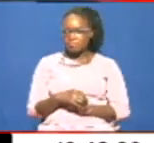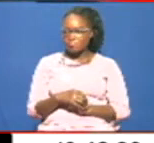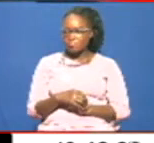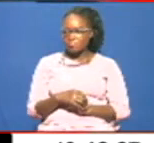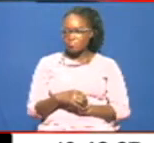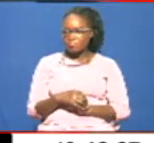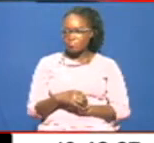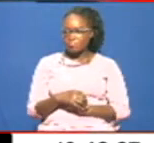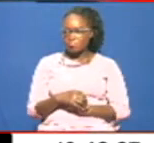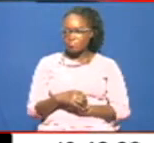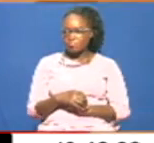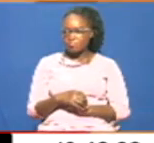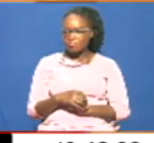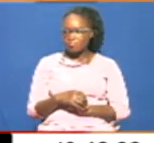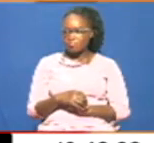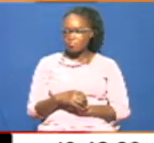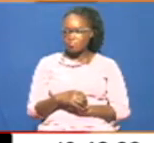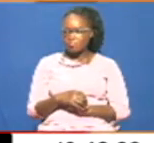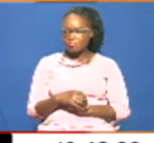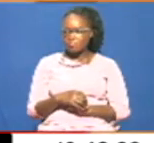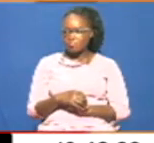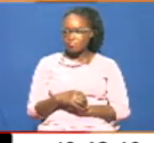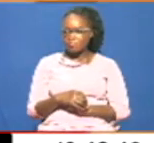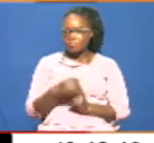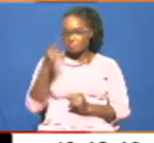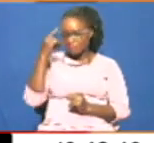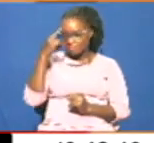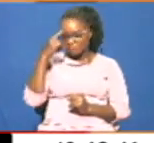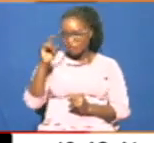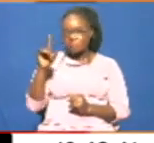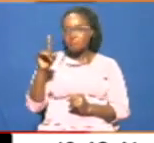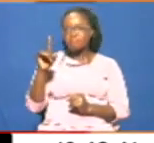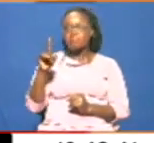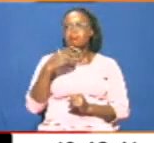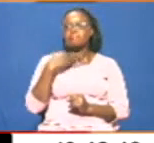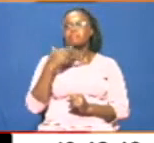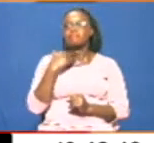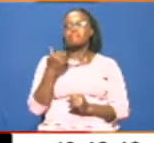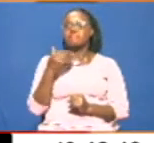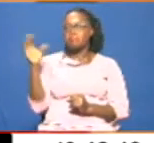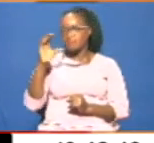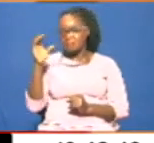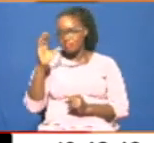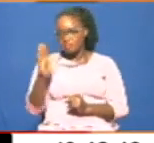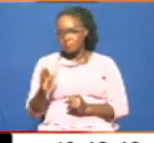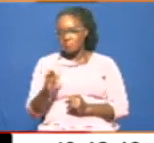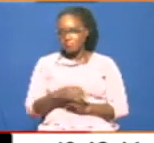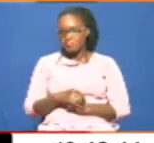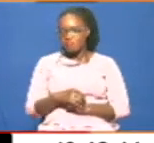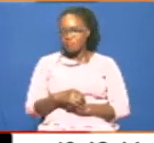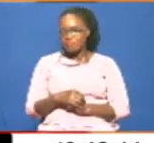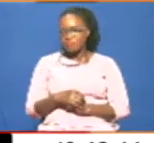Let me talk about that, and especially from the demand side. Mm-hmm. Yeah. The one